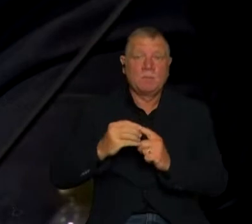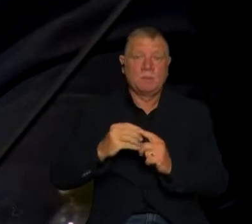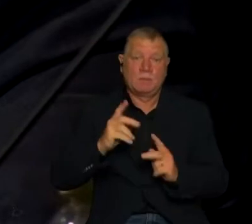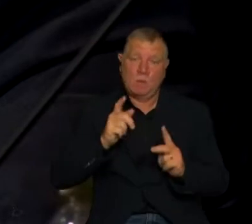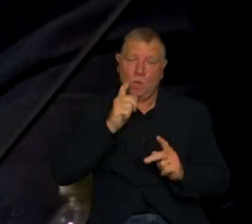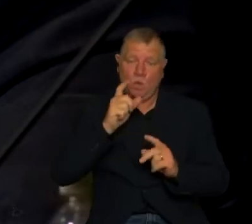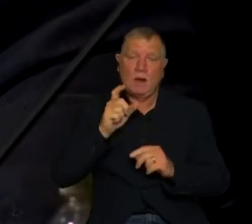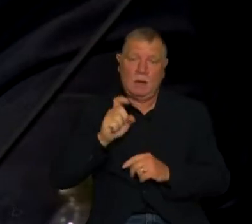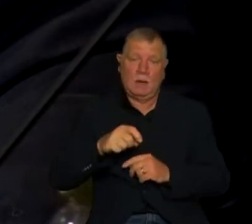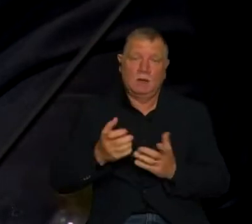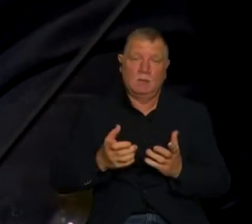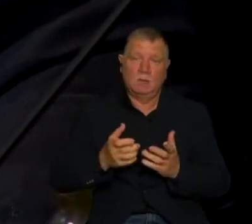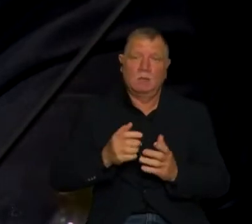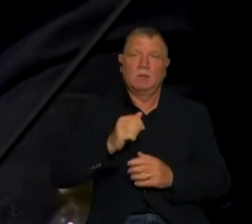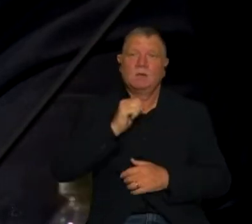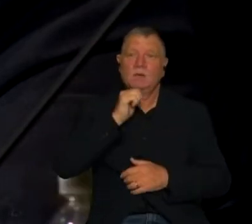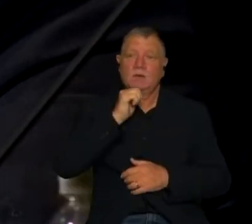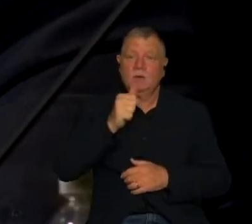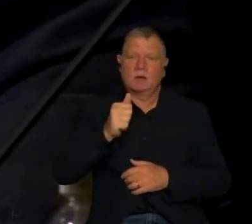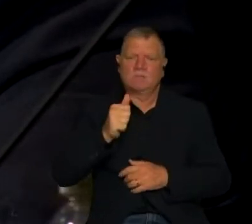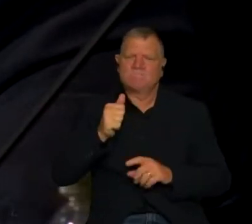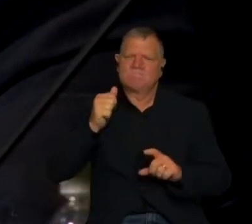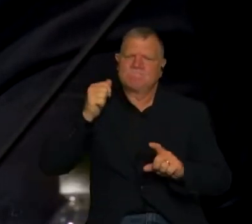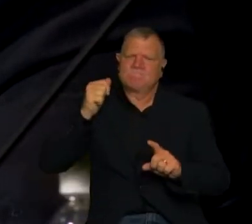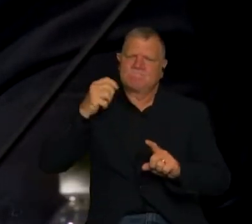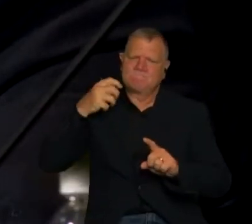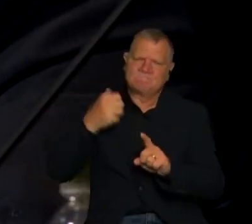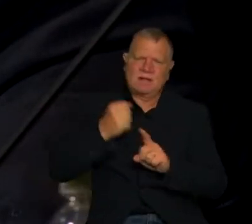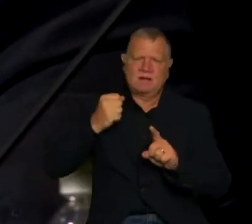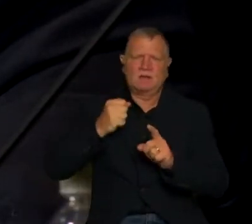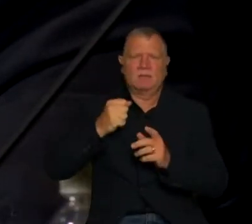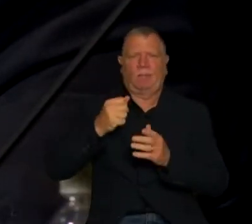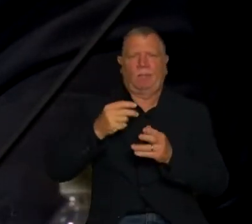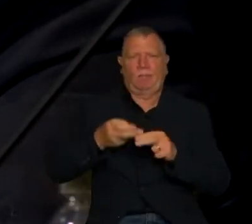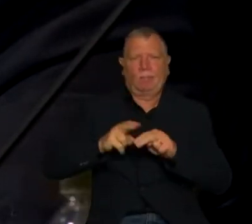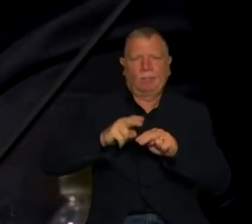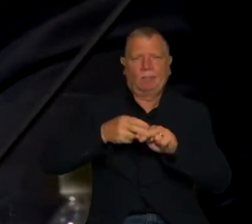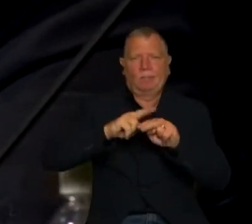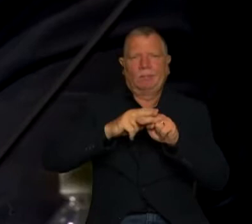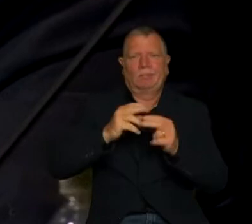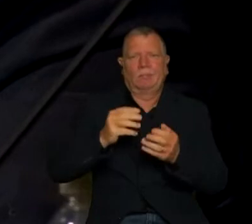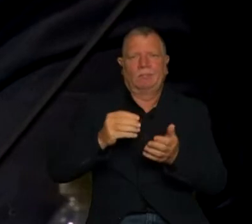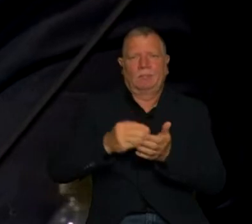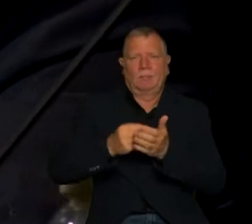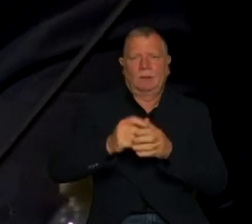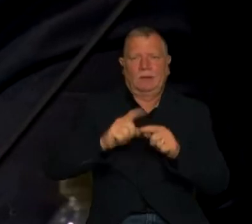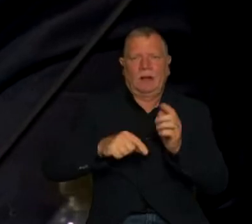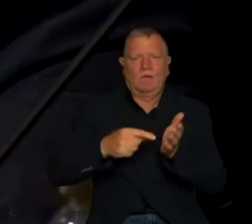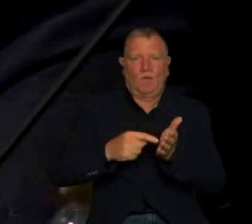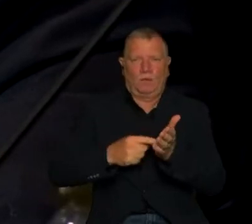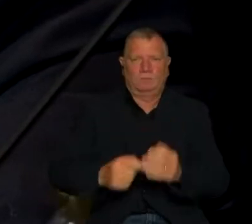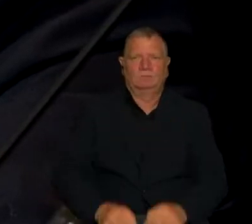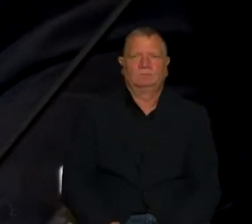need, are not hit with charges that they cannot afford.